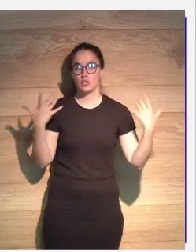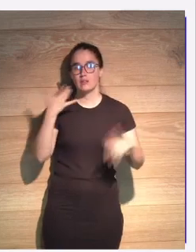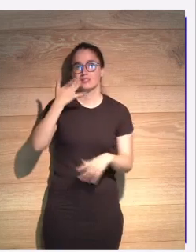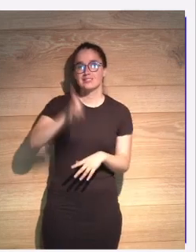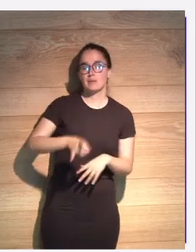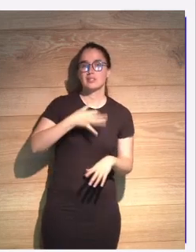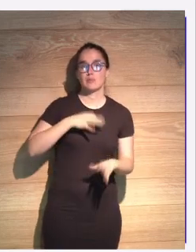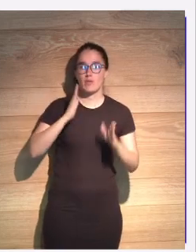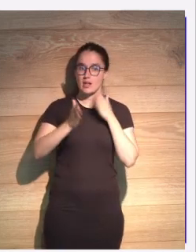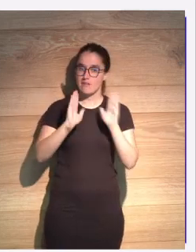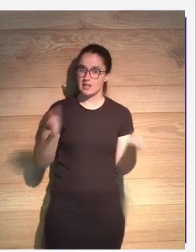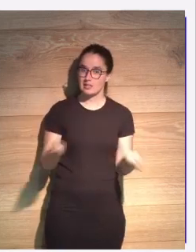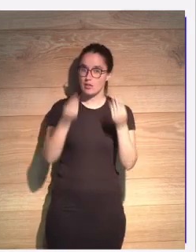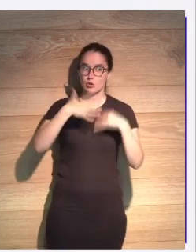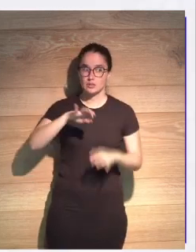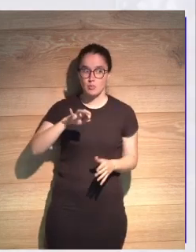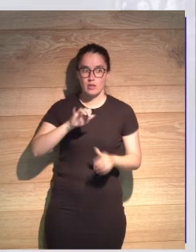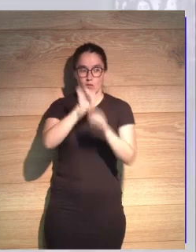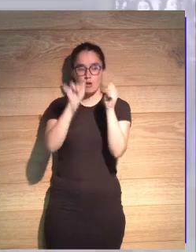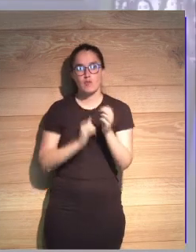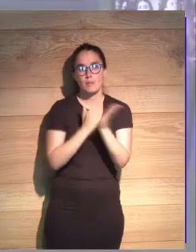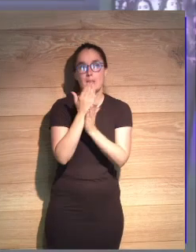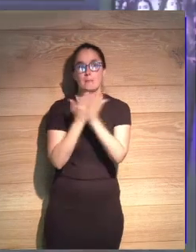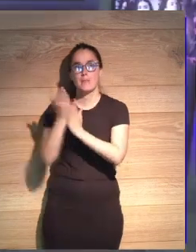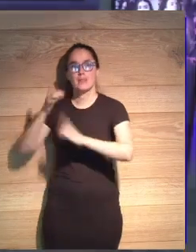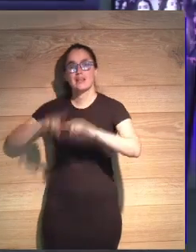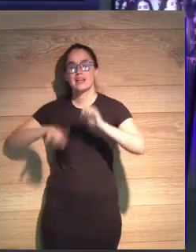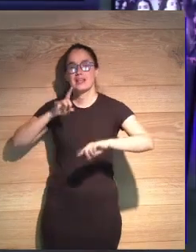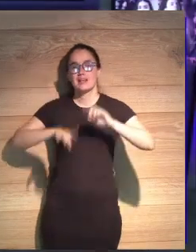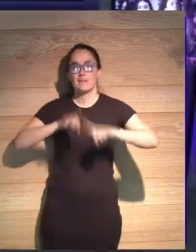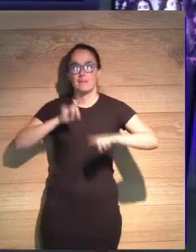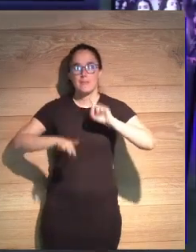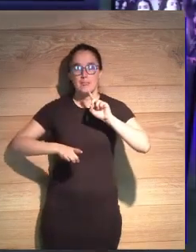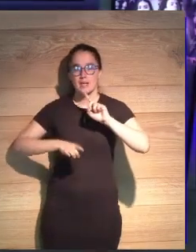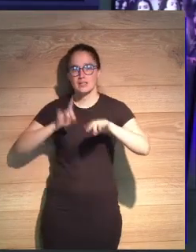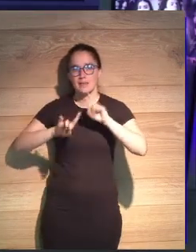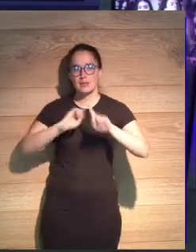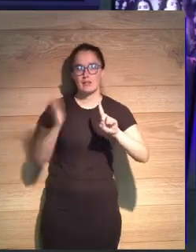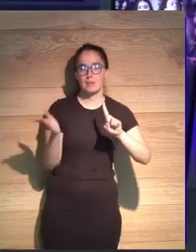that it's not that you forget it, you see it in black. You see it blank.